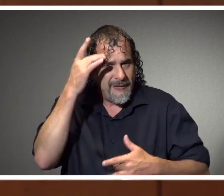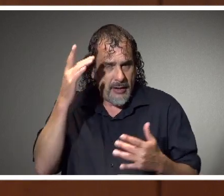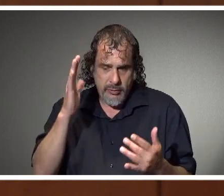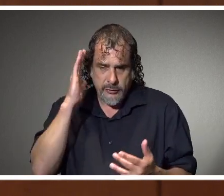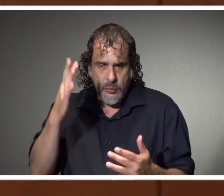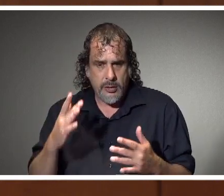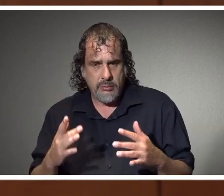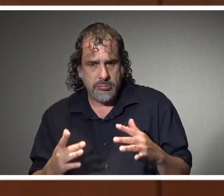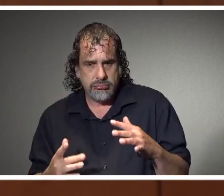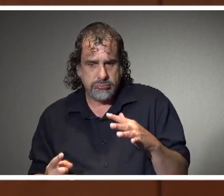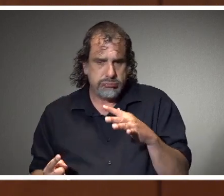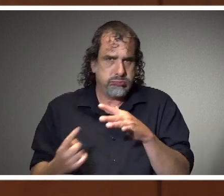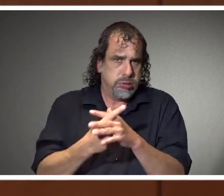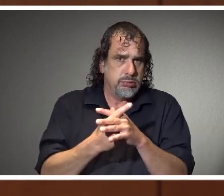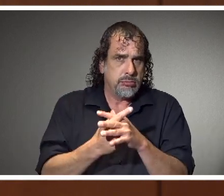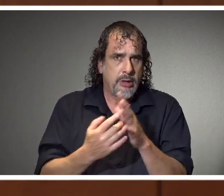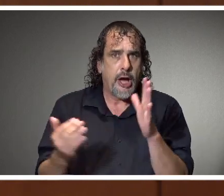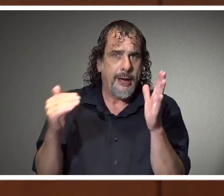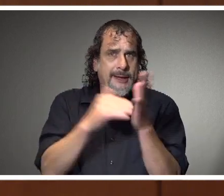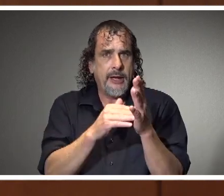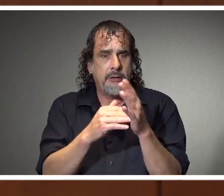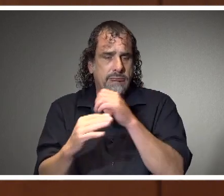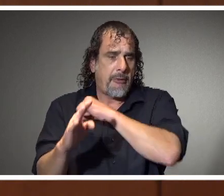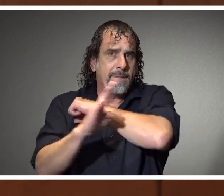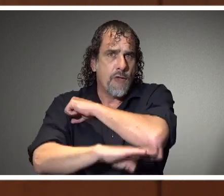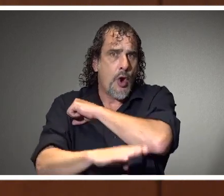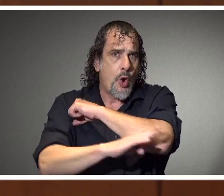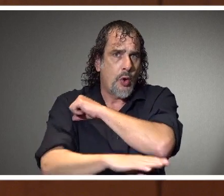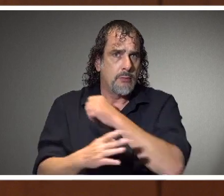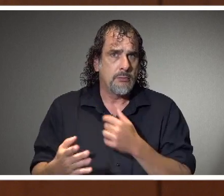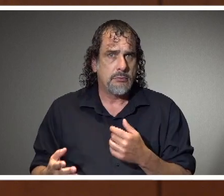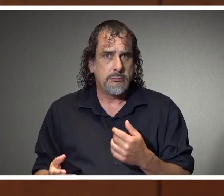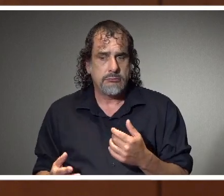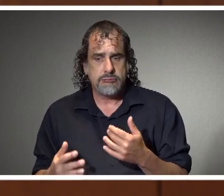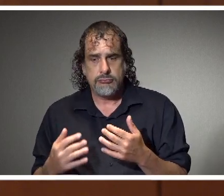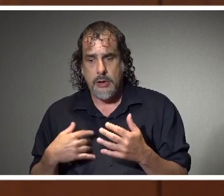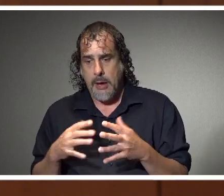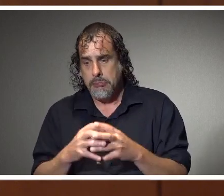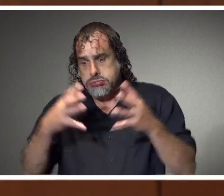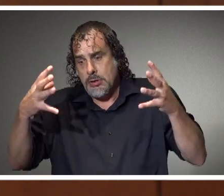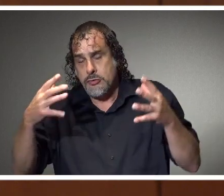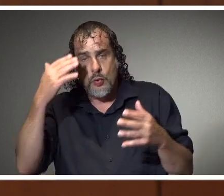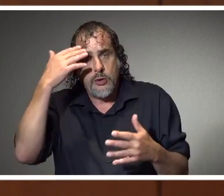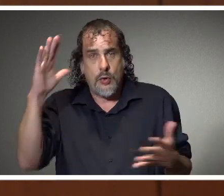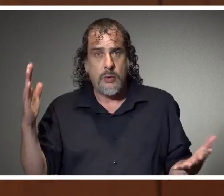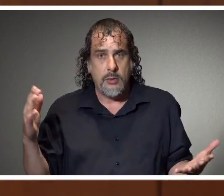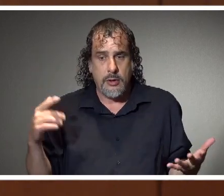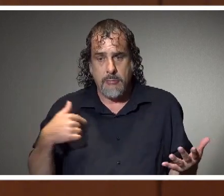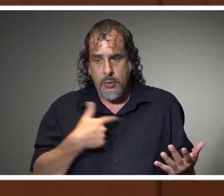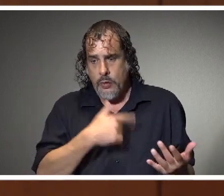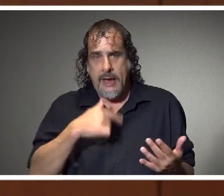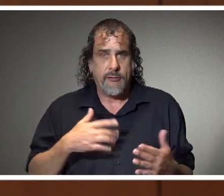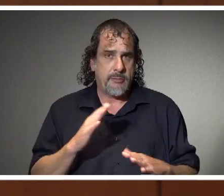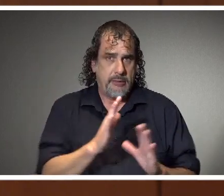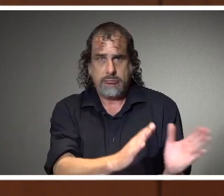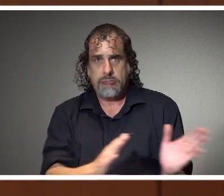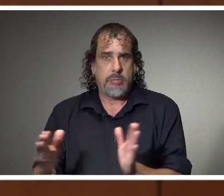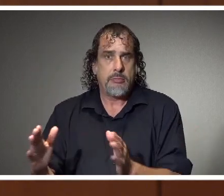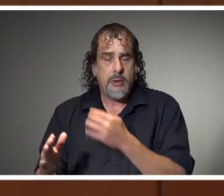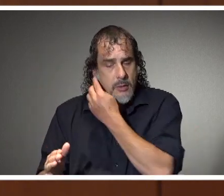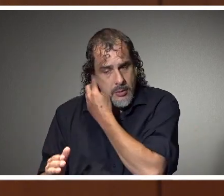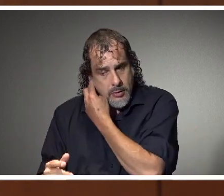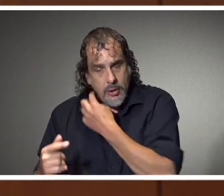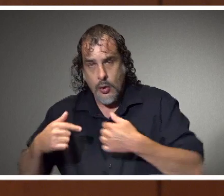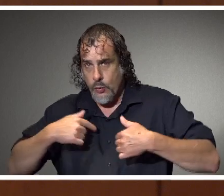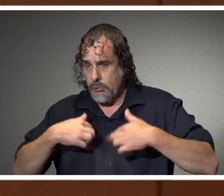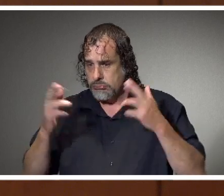to come back in the fall to some level, and we're going to have to be prepared for that. We have already started